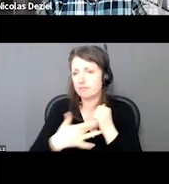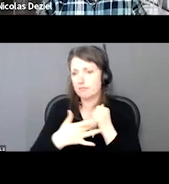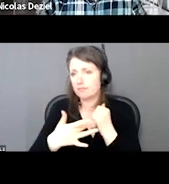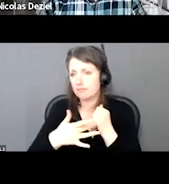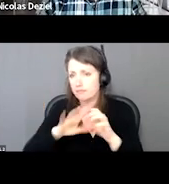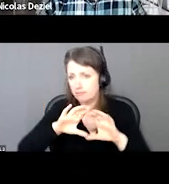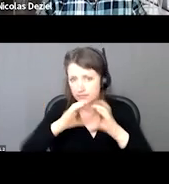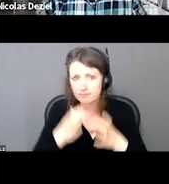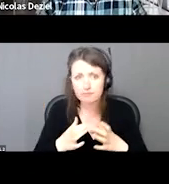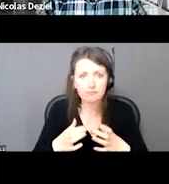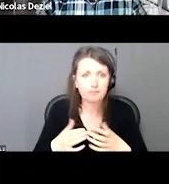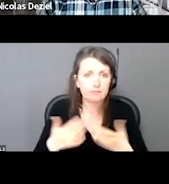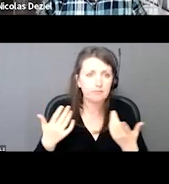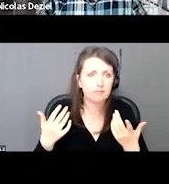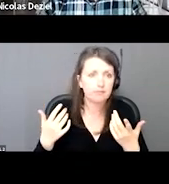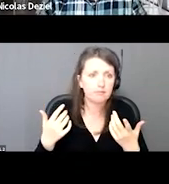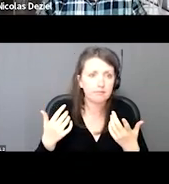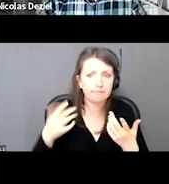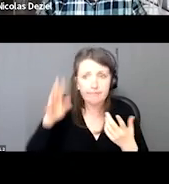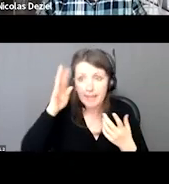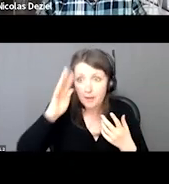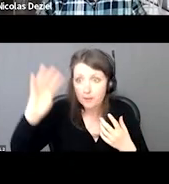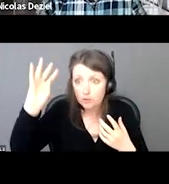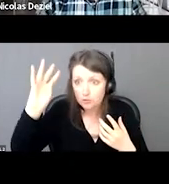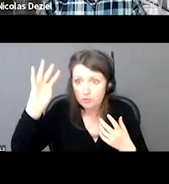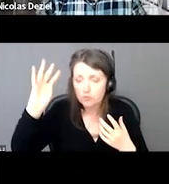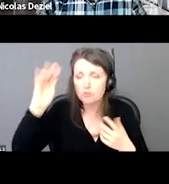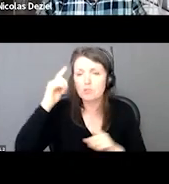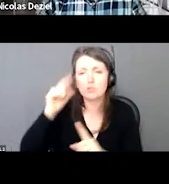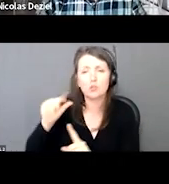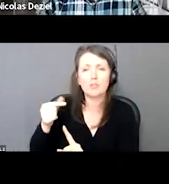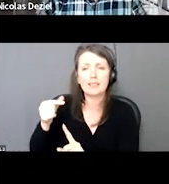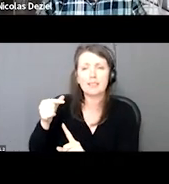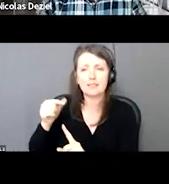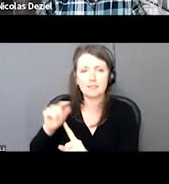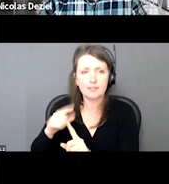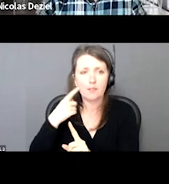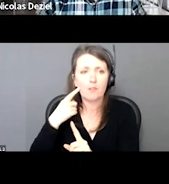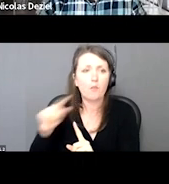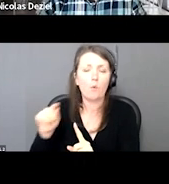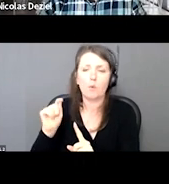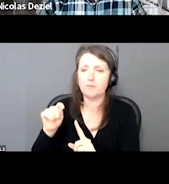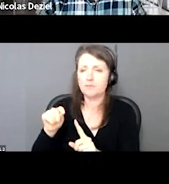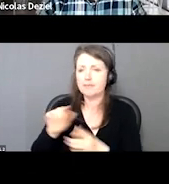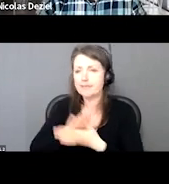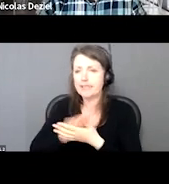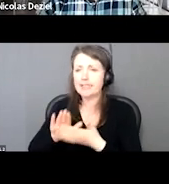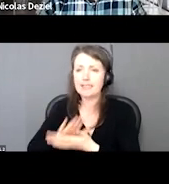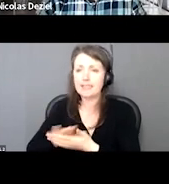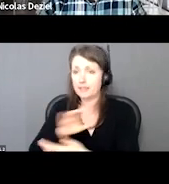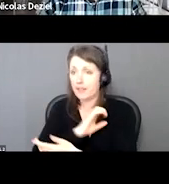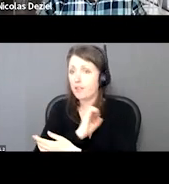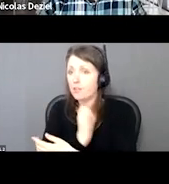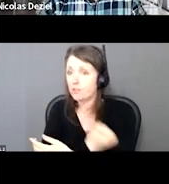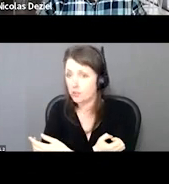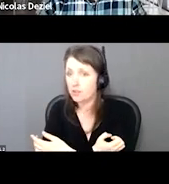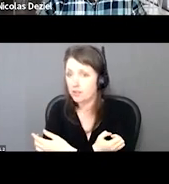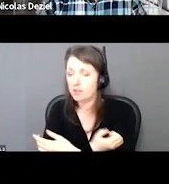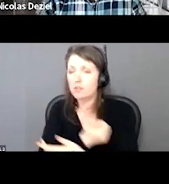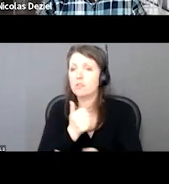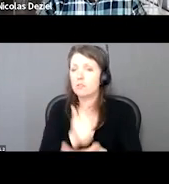innovation, which hosts various clean technologies and similar tech that's designed to help with Canada's net